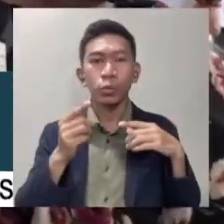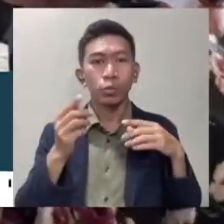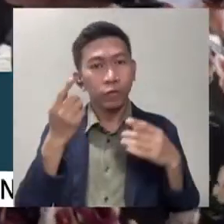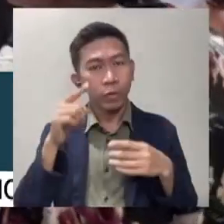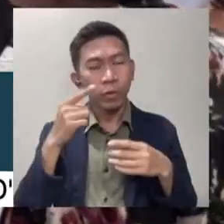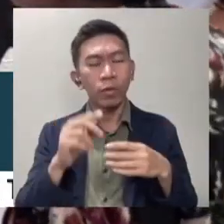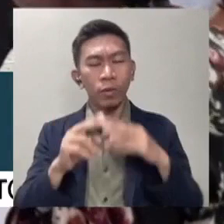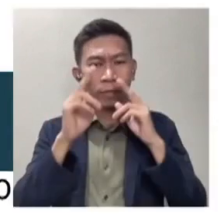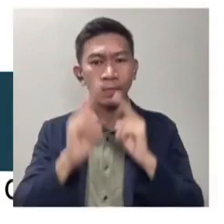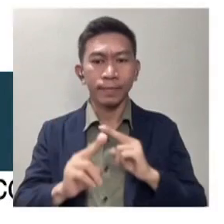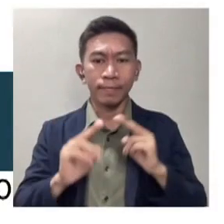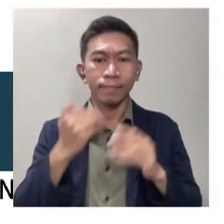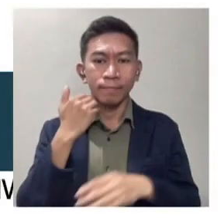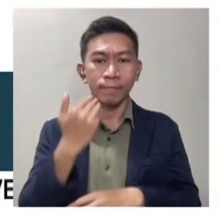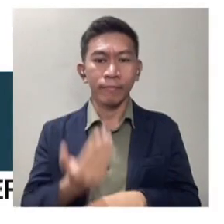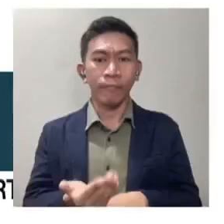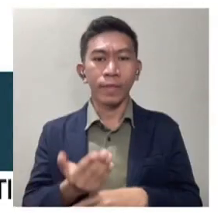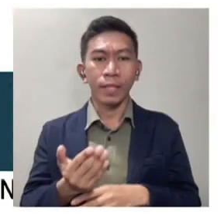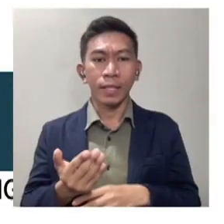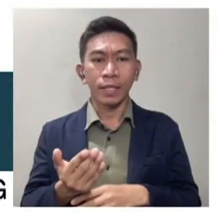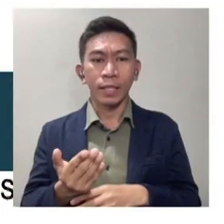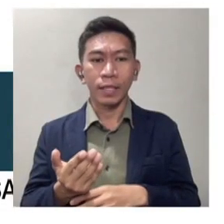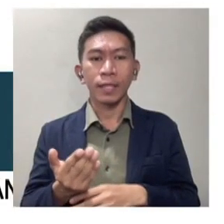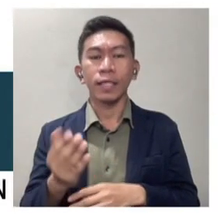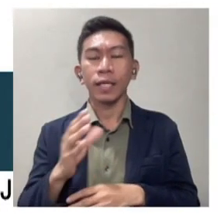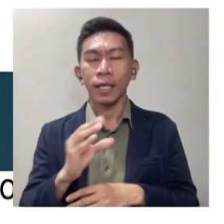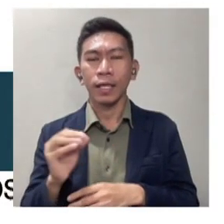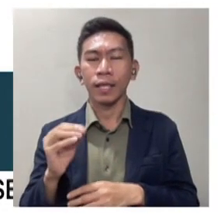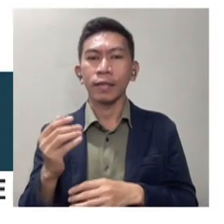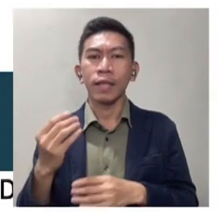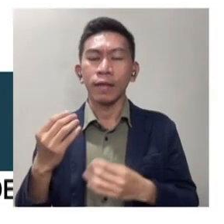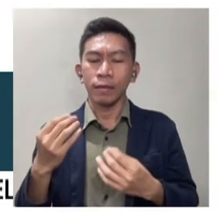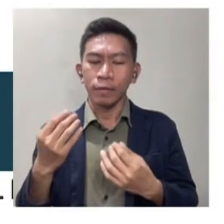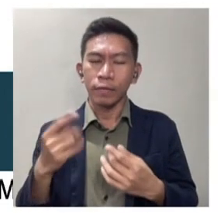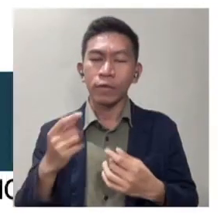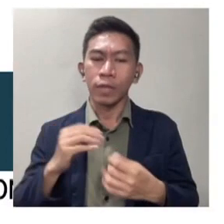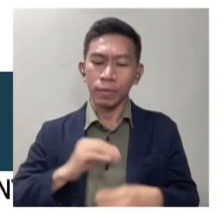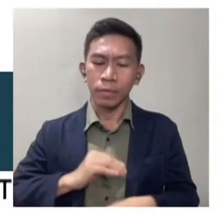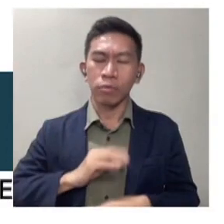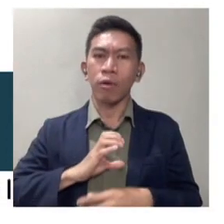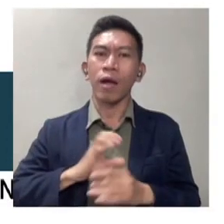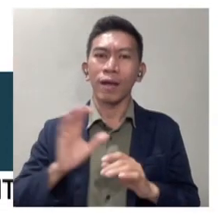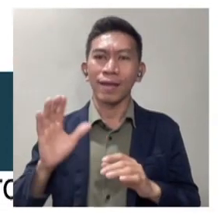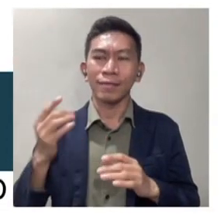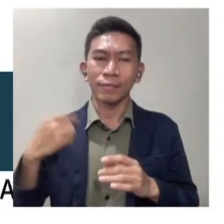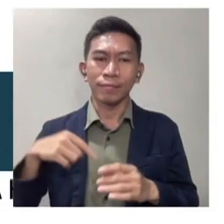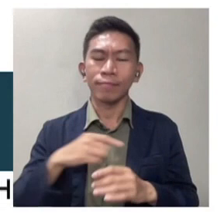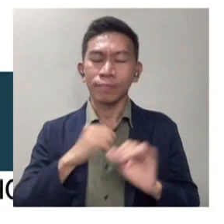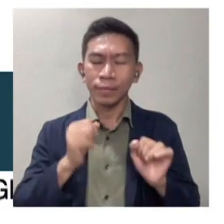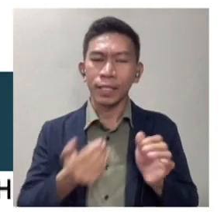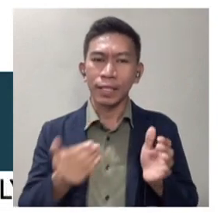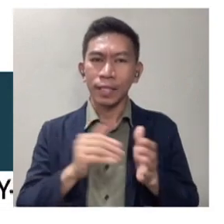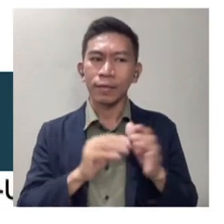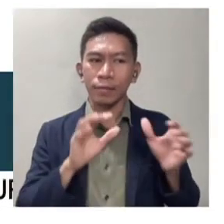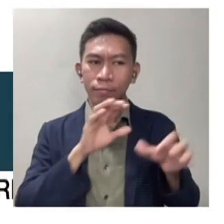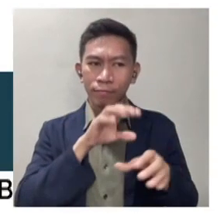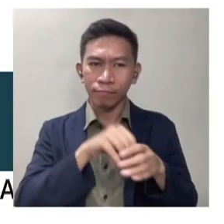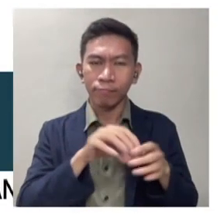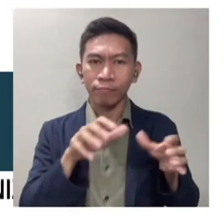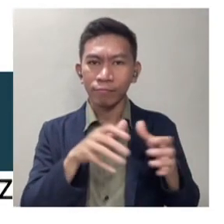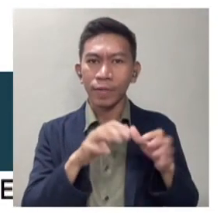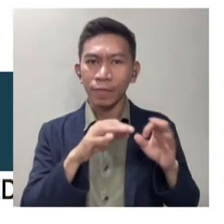and they also come as a refreshing gift so that we can enjoy reuniting with our loved ones while also